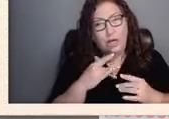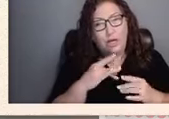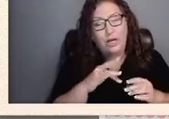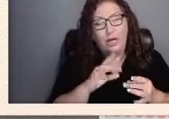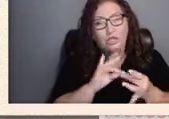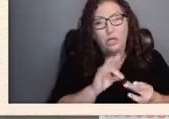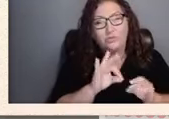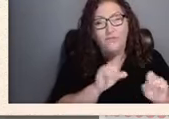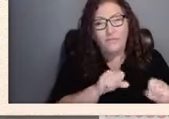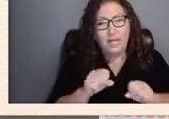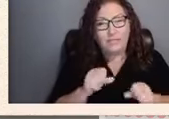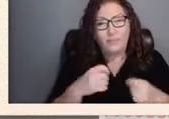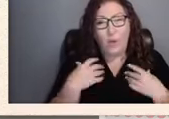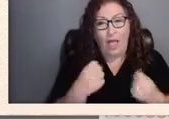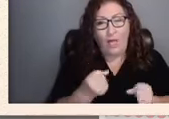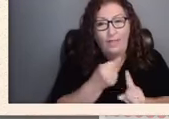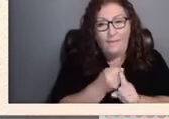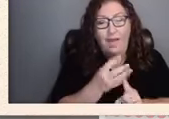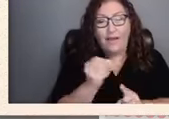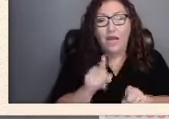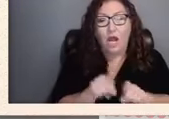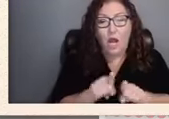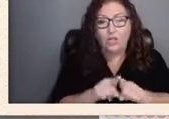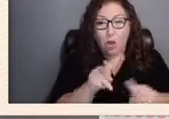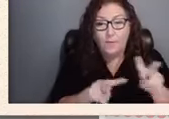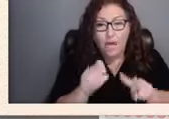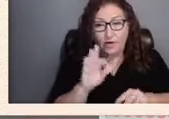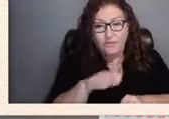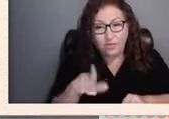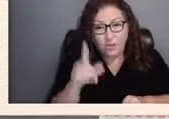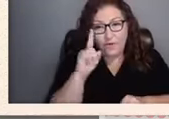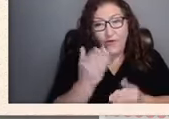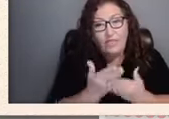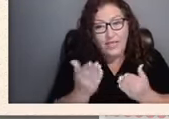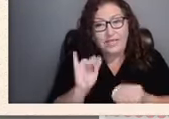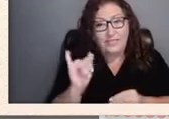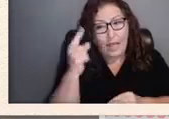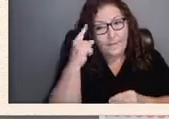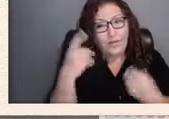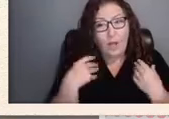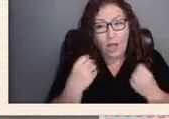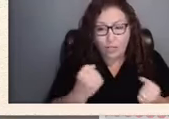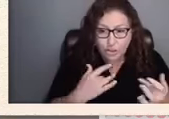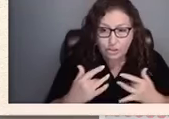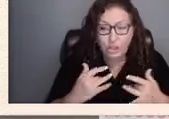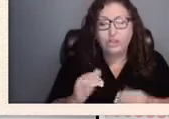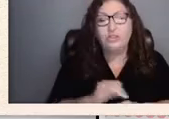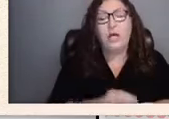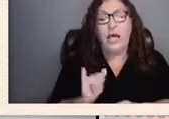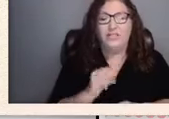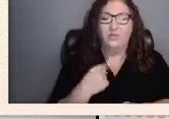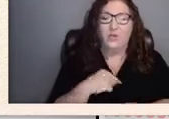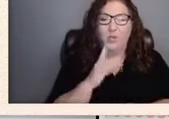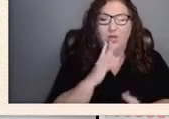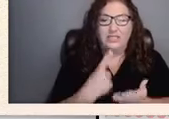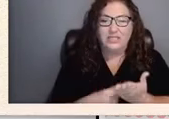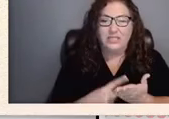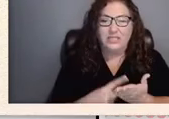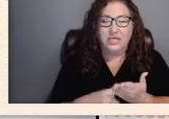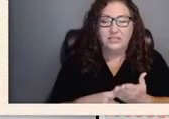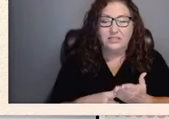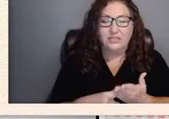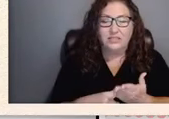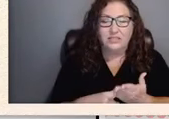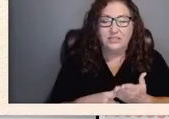well as monitoring of children for things like mental health concerns, as we'll discuss. Of course, the good news is that